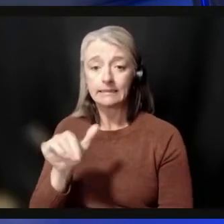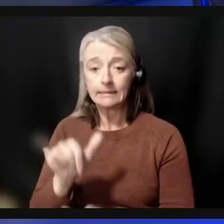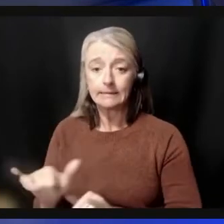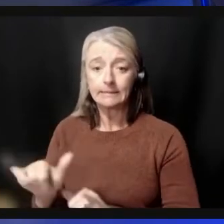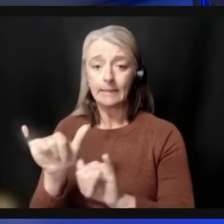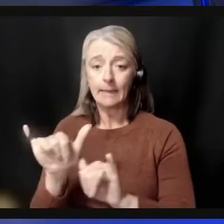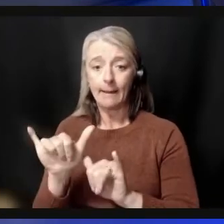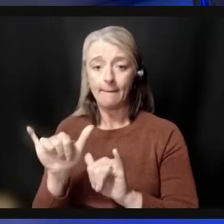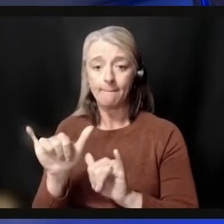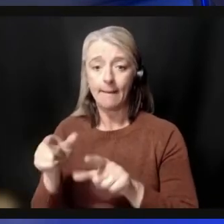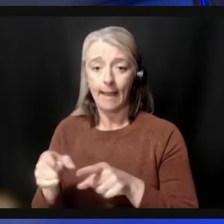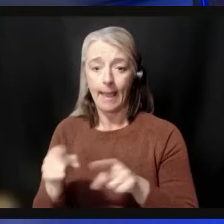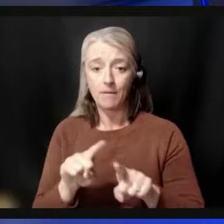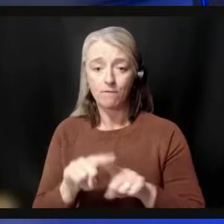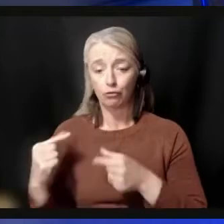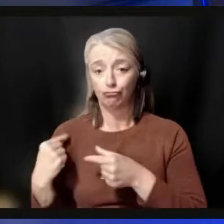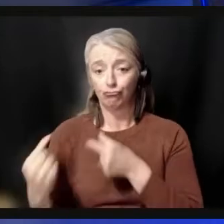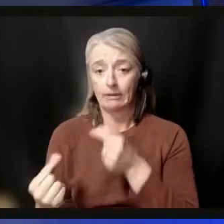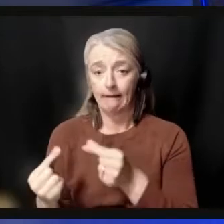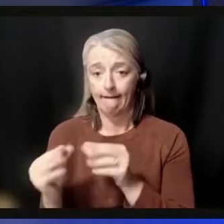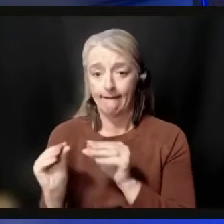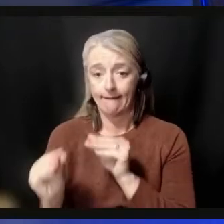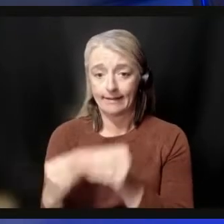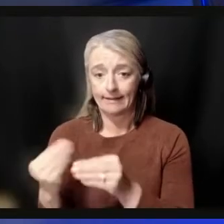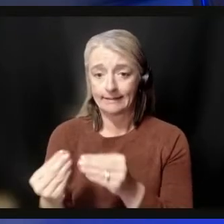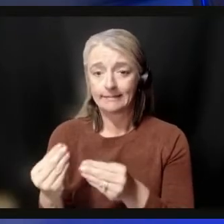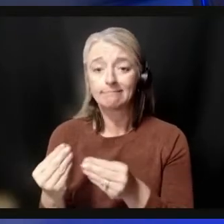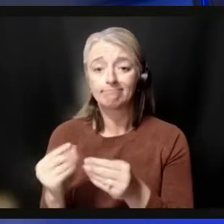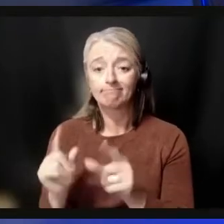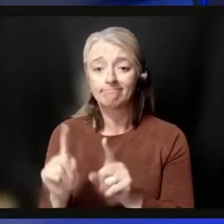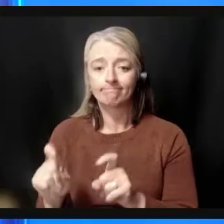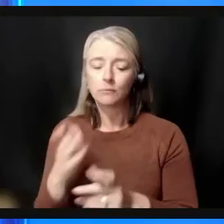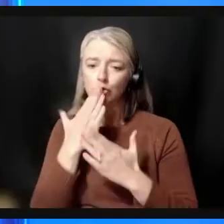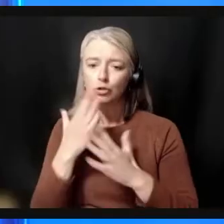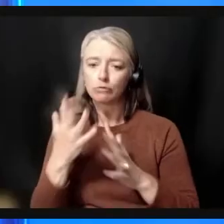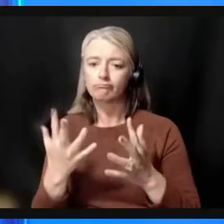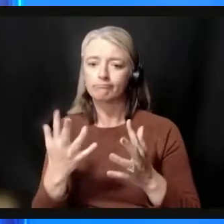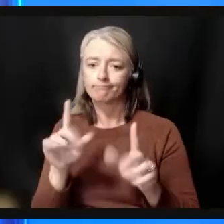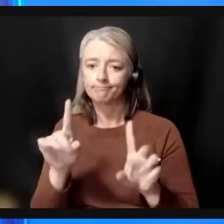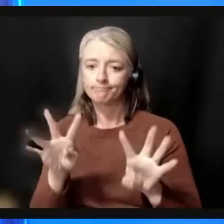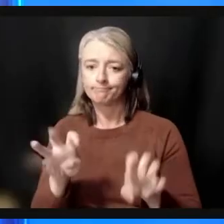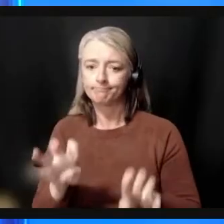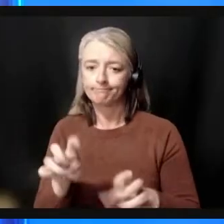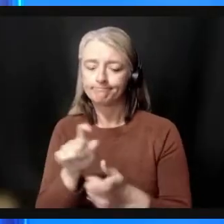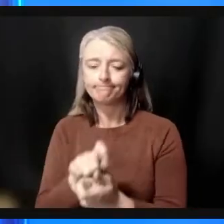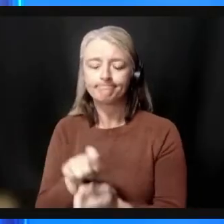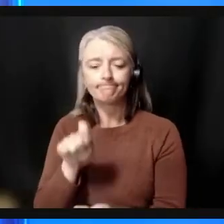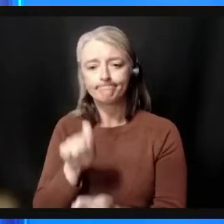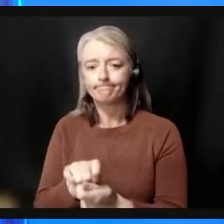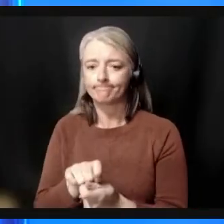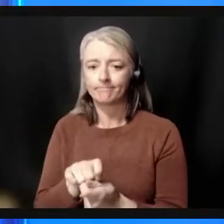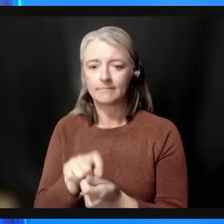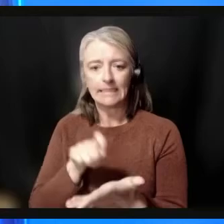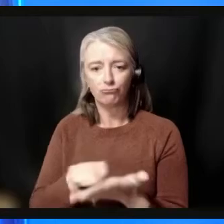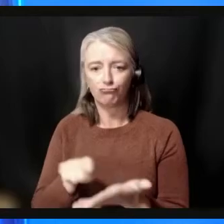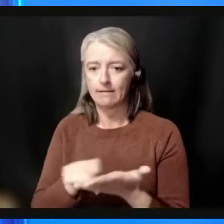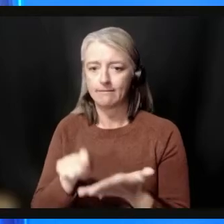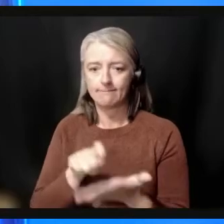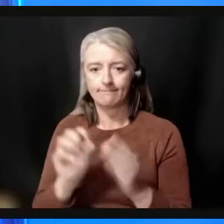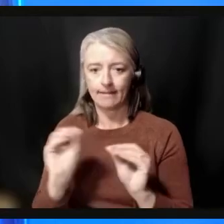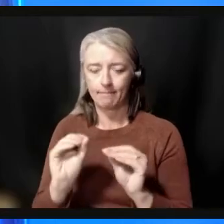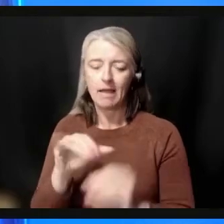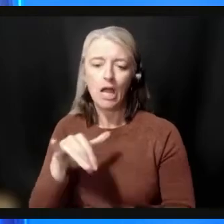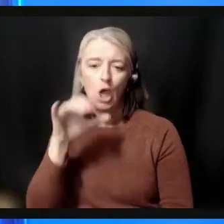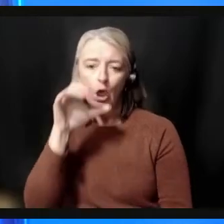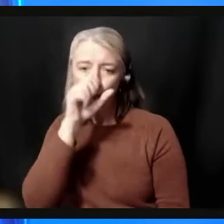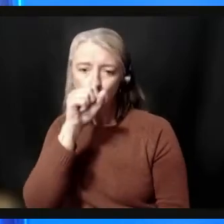testing, Dr. Nye? I think that's a great question. It's not answered specifically in the literature, but we would assume yes, that